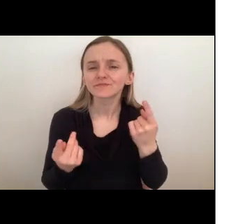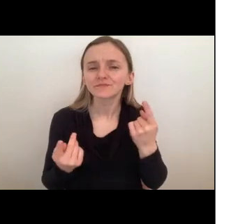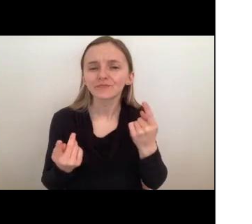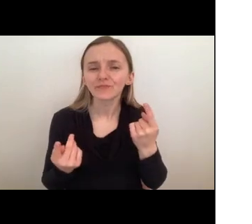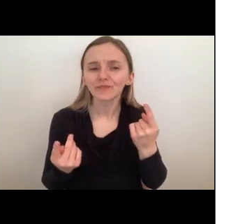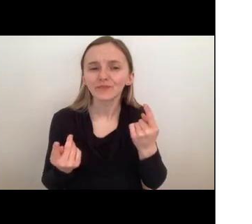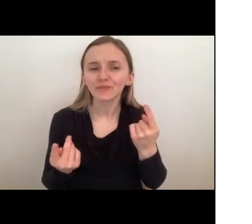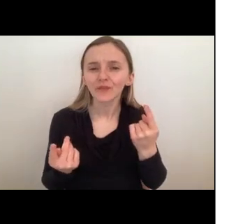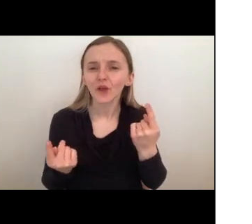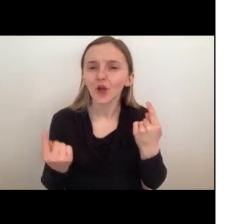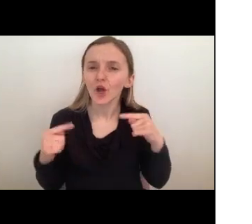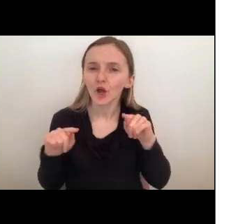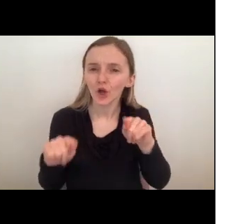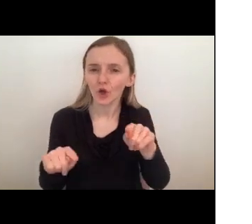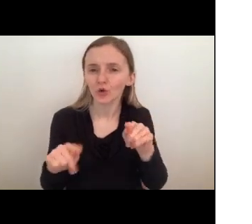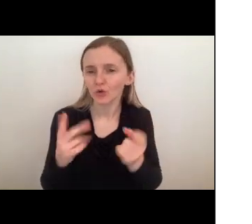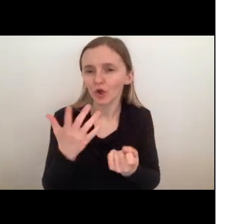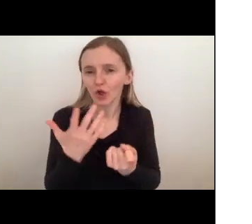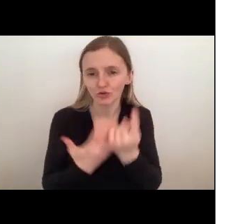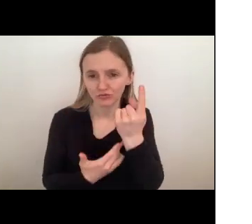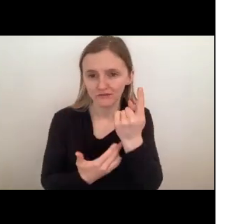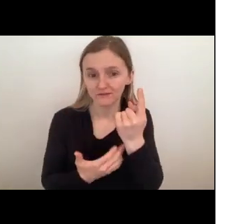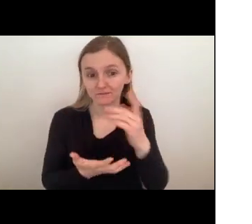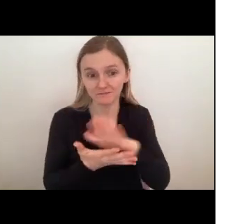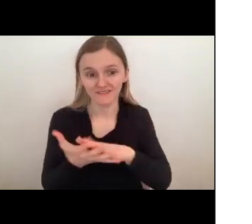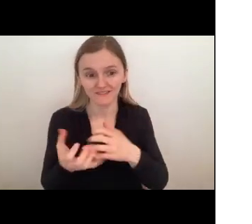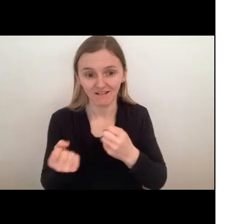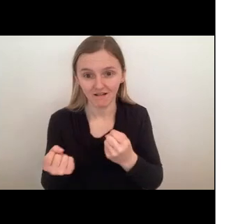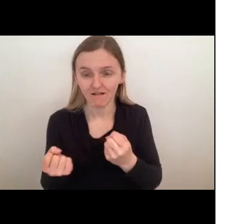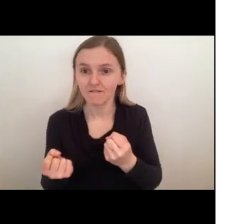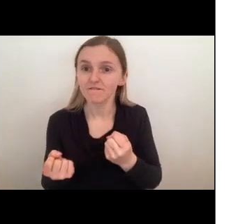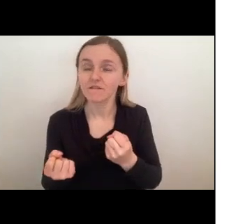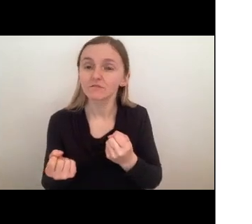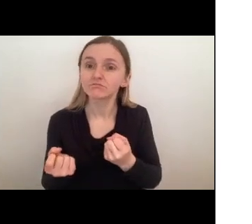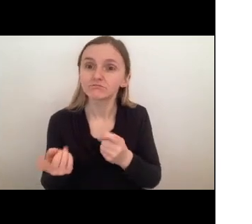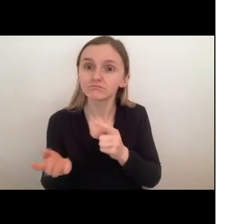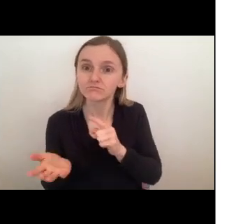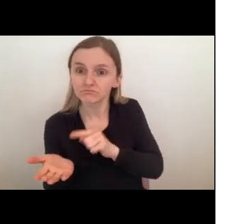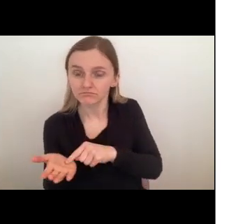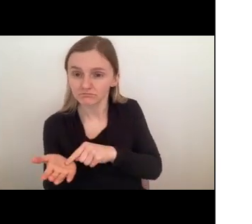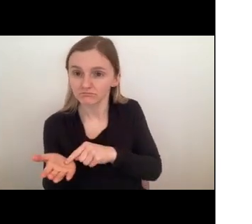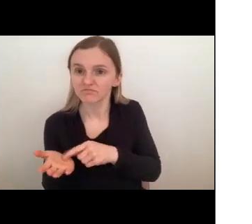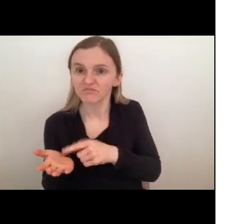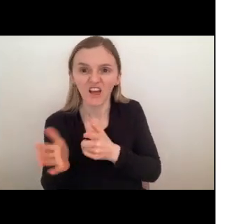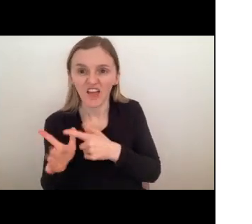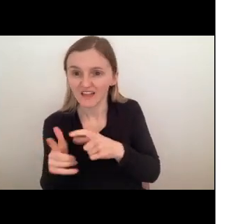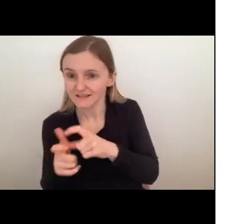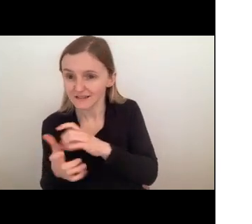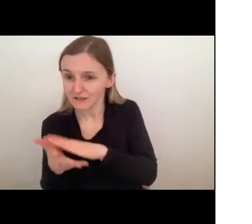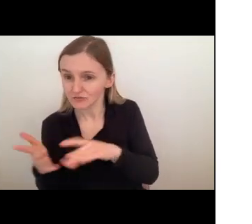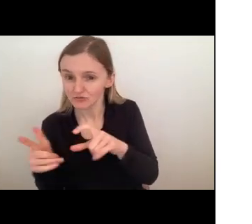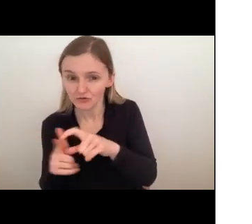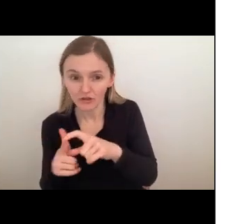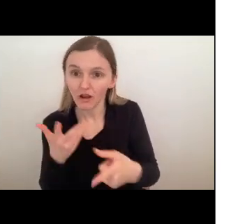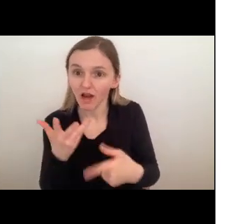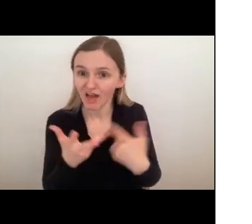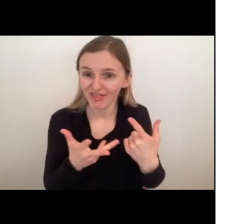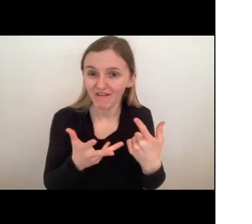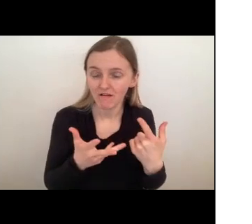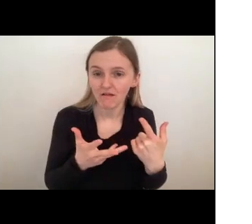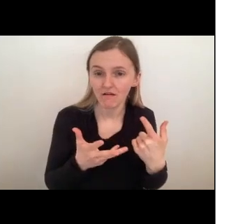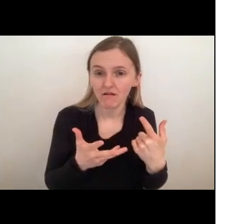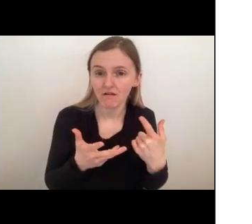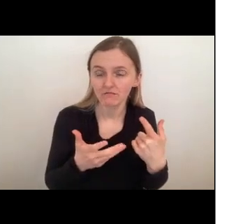more than one condition. So alongside of autism, alongside of ADHD, we will see a co-occurring condition. So we talk